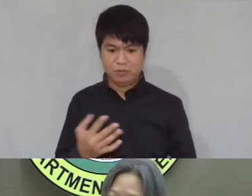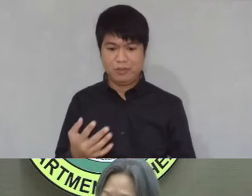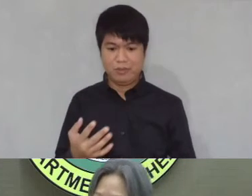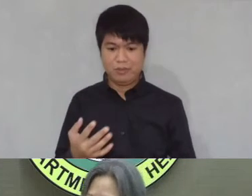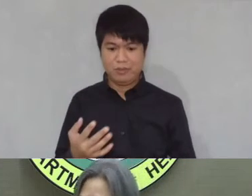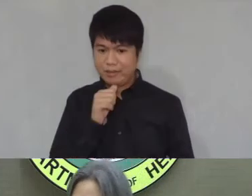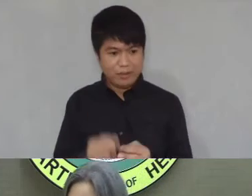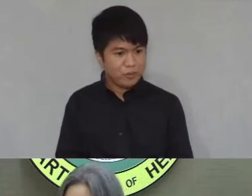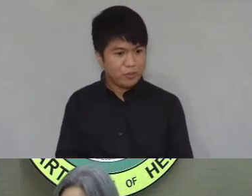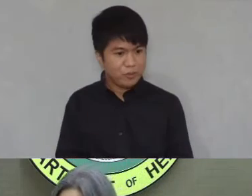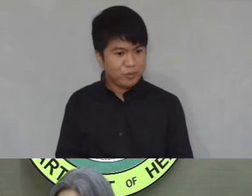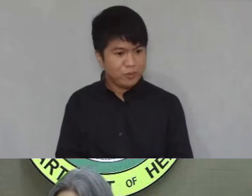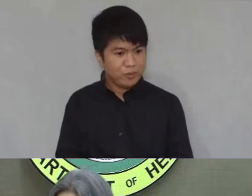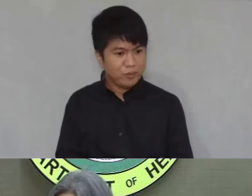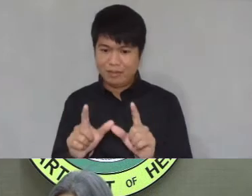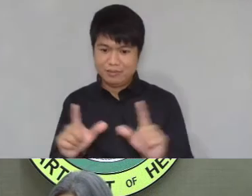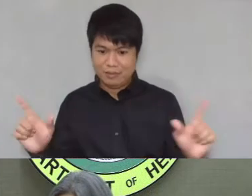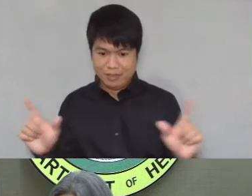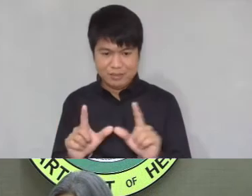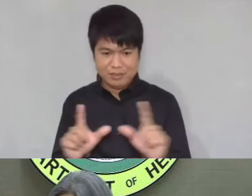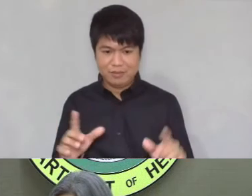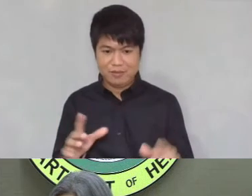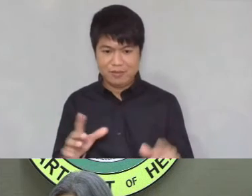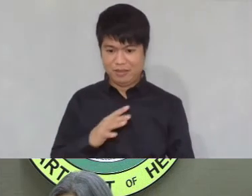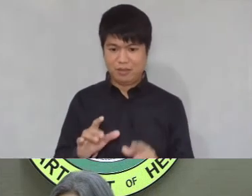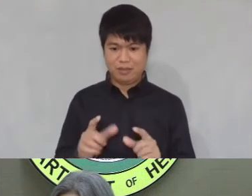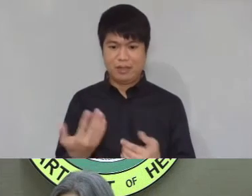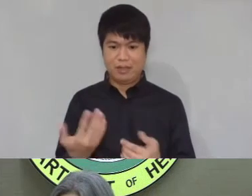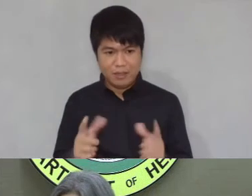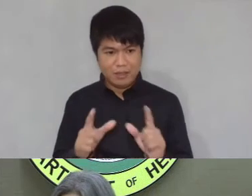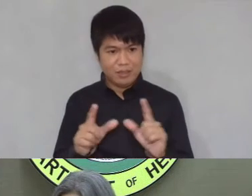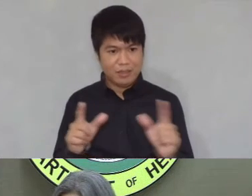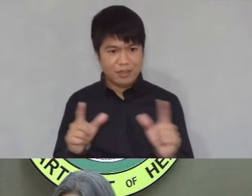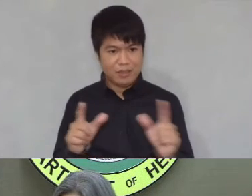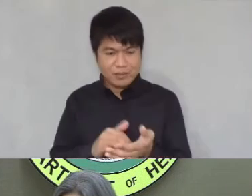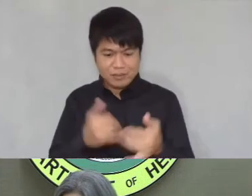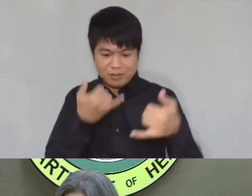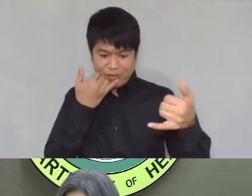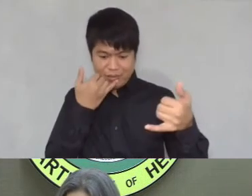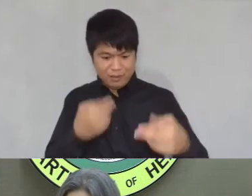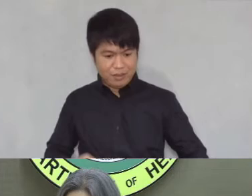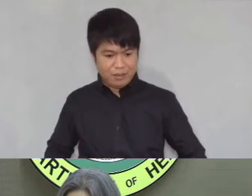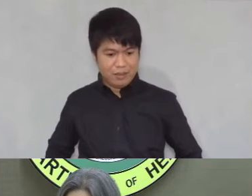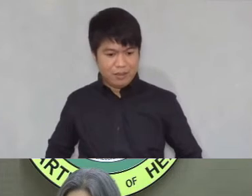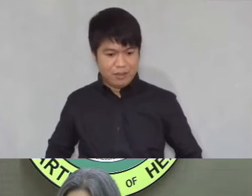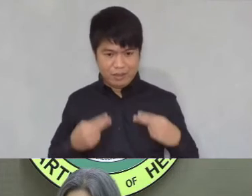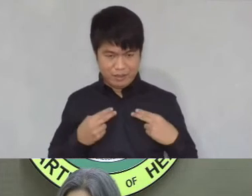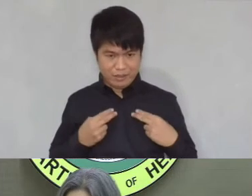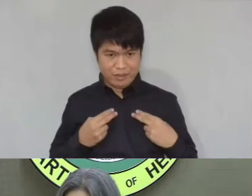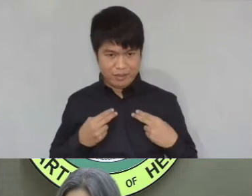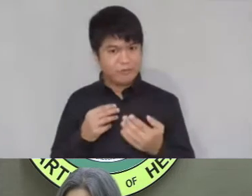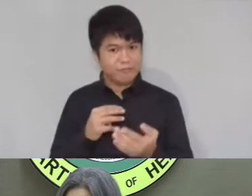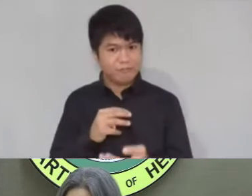and accreditation for health professionals to practice telehealth. Yan. Can I hear from